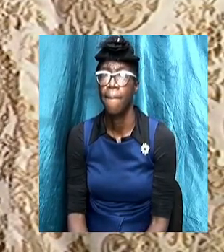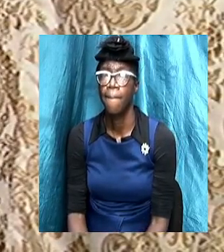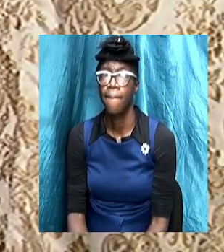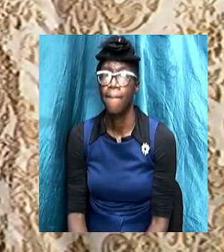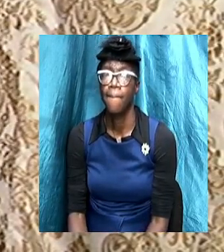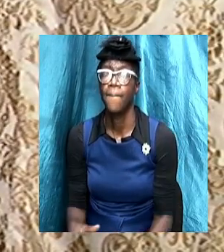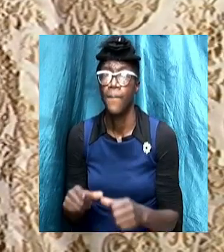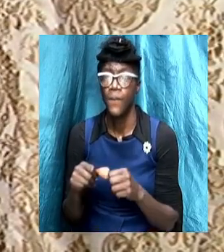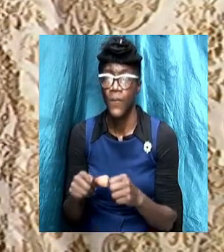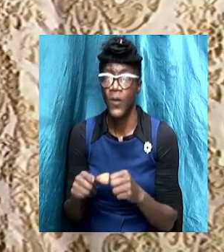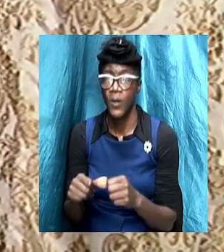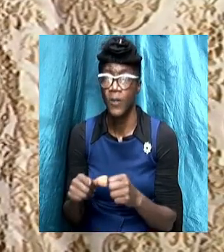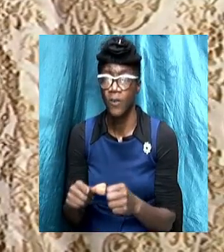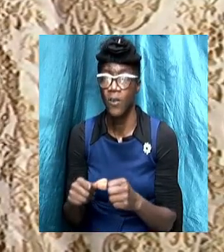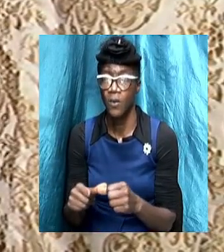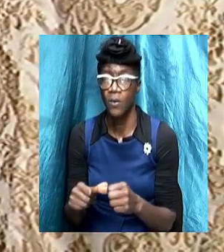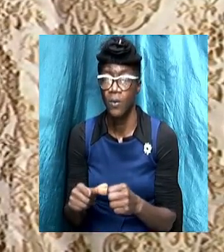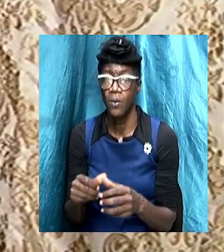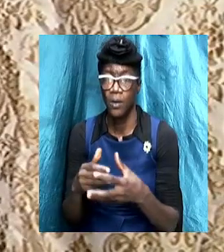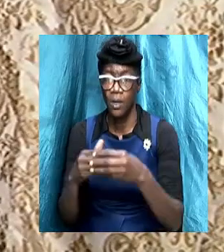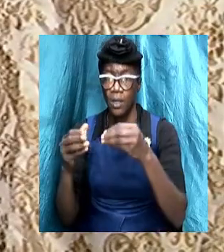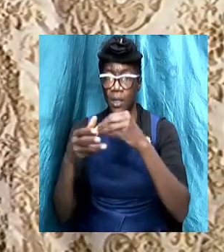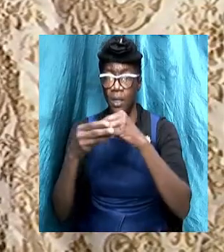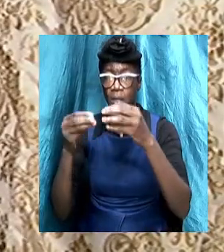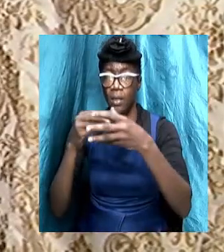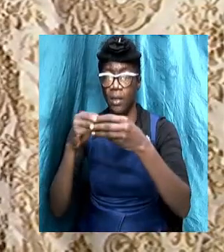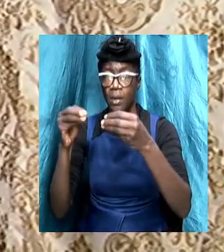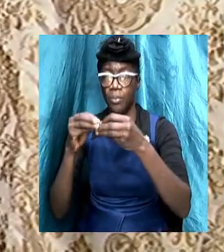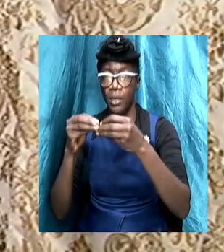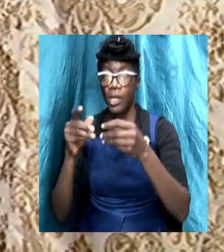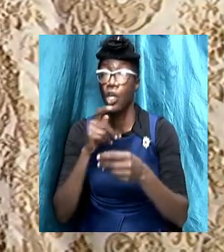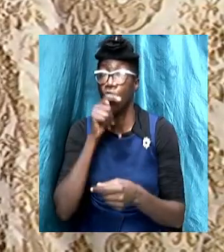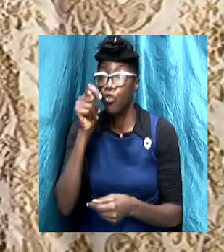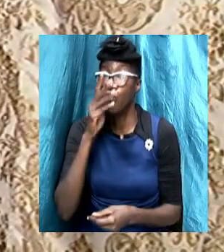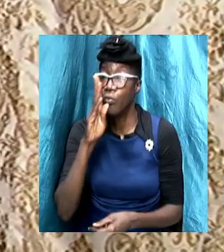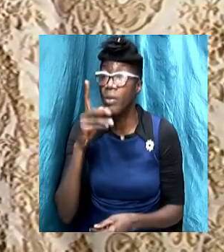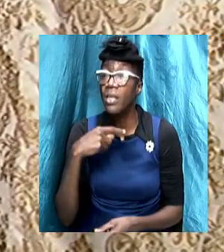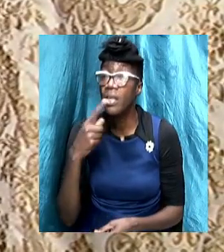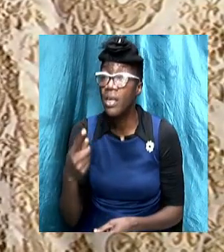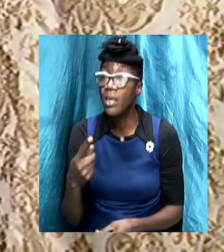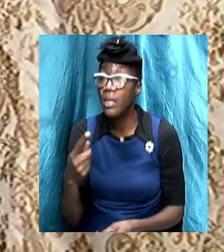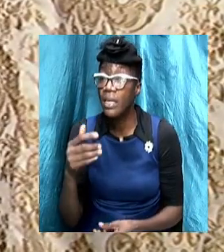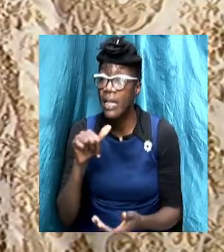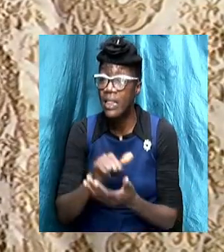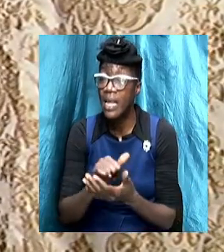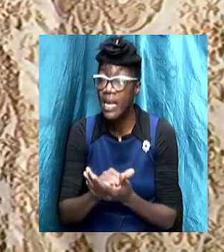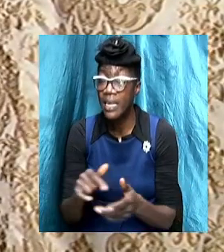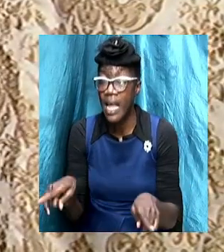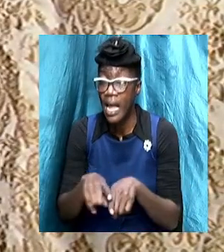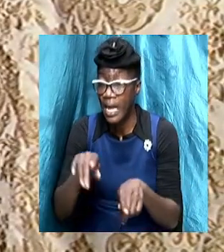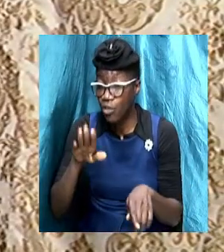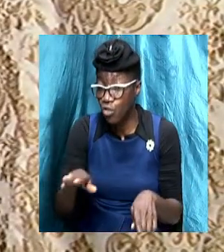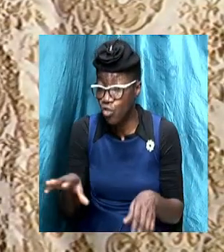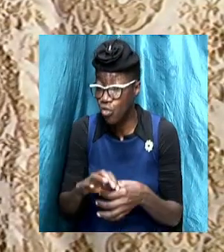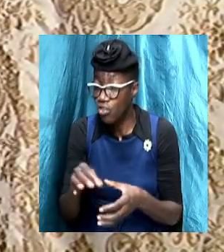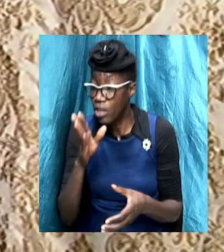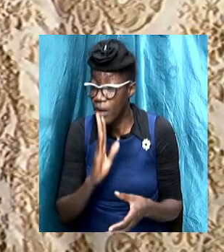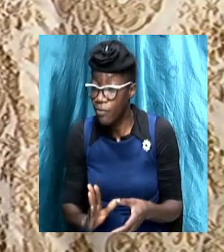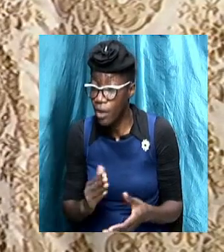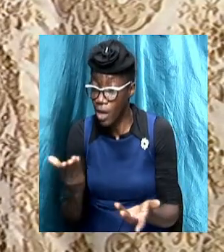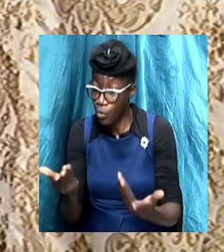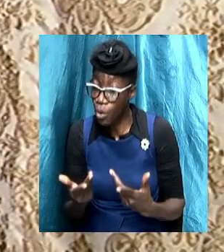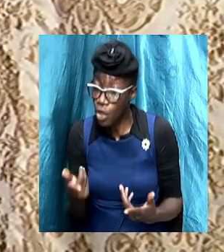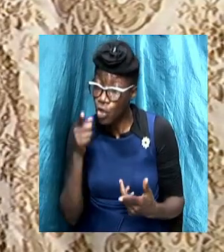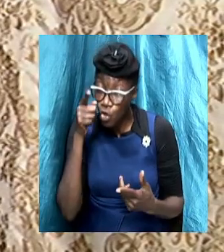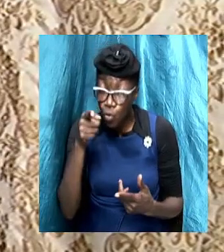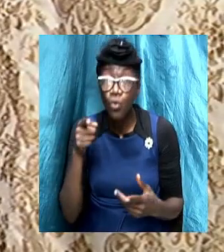probably continuing on the topic. But the truth be told is that as children of God, I want us to